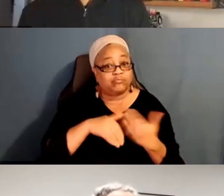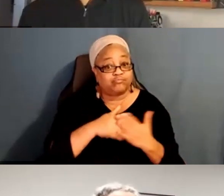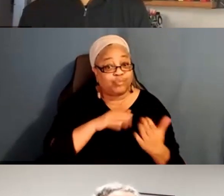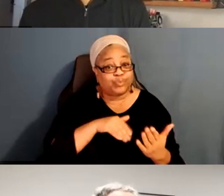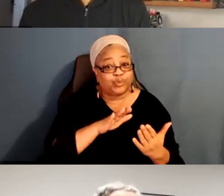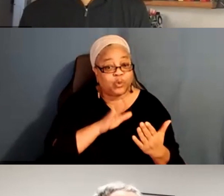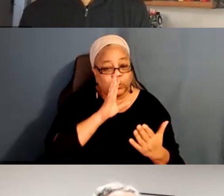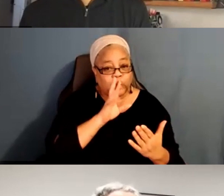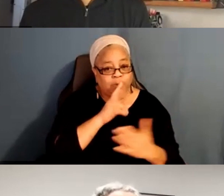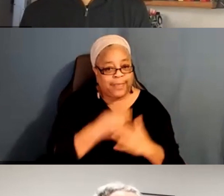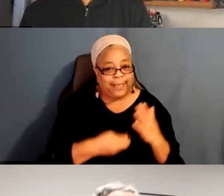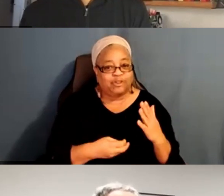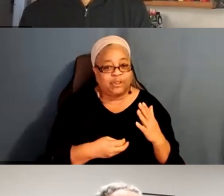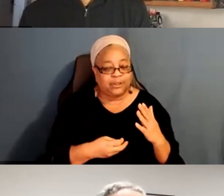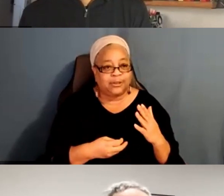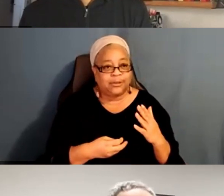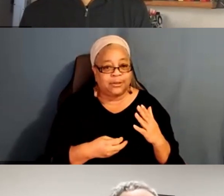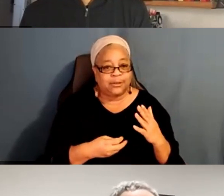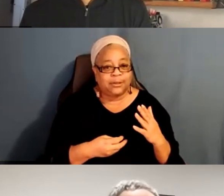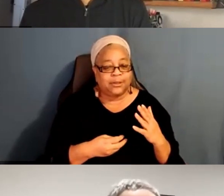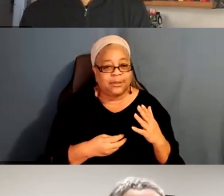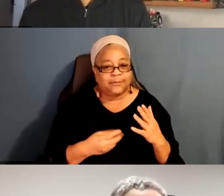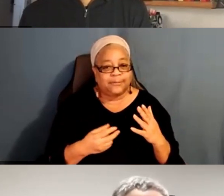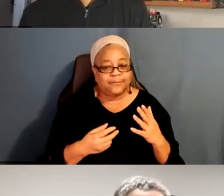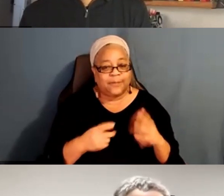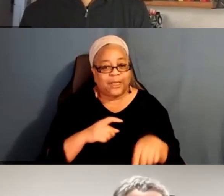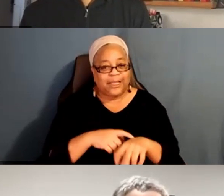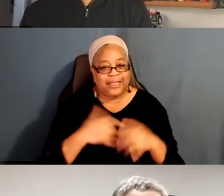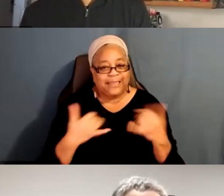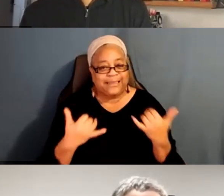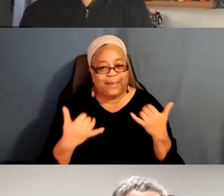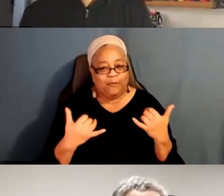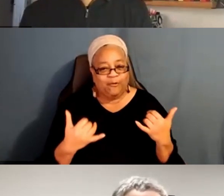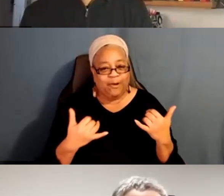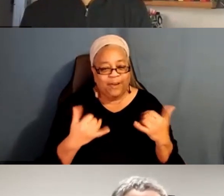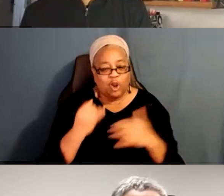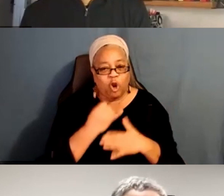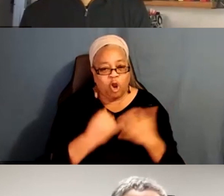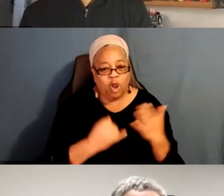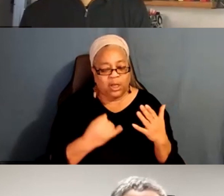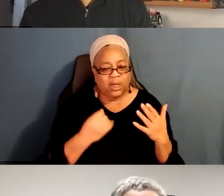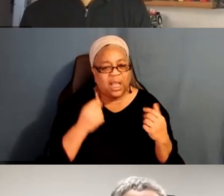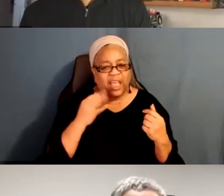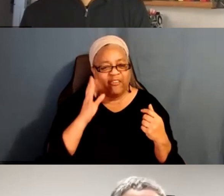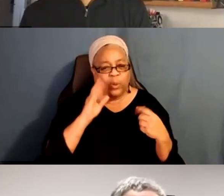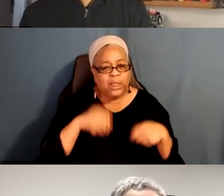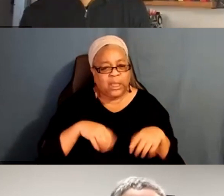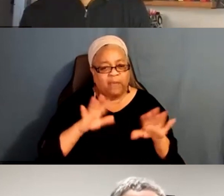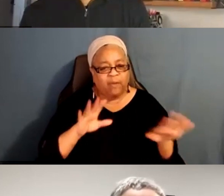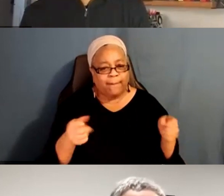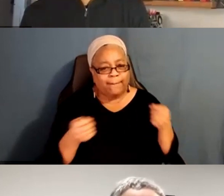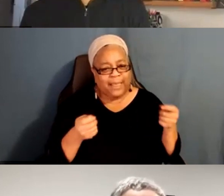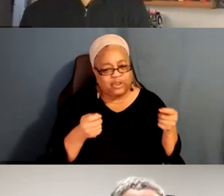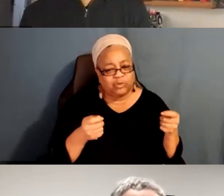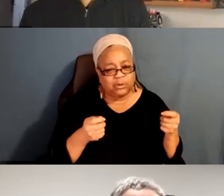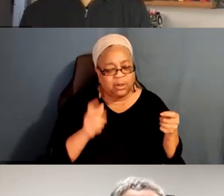engaging contemporary art, which is, what if we relinquish mastery? To me, that's part of what a Black gaze is. What if we relinquish